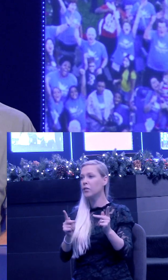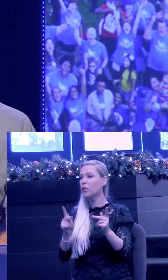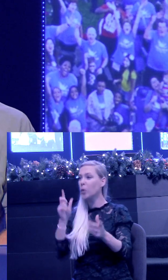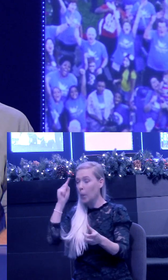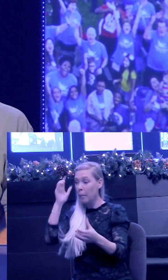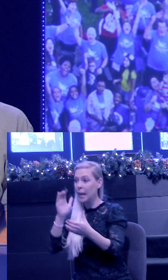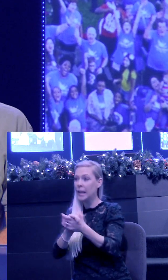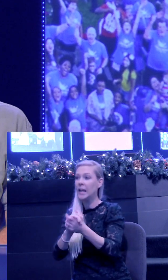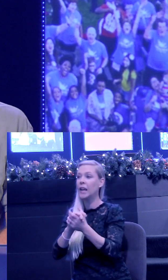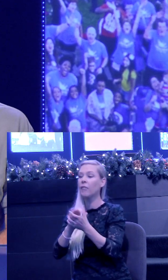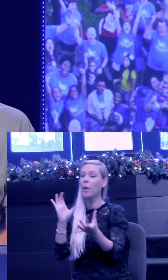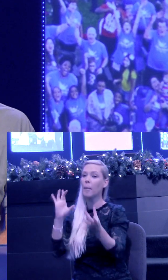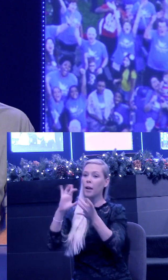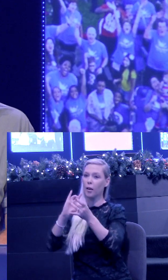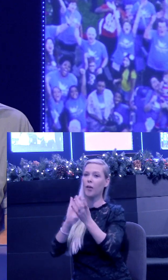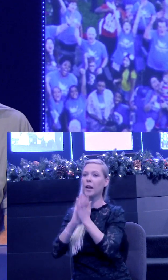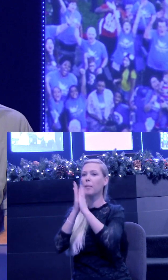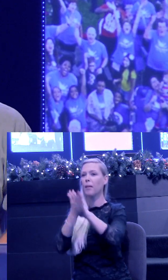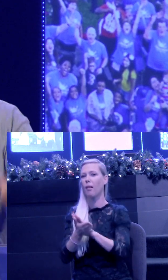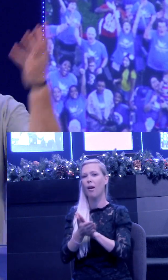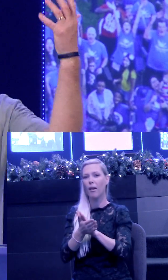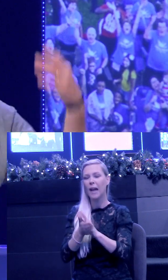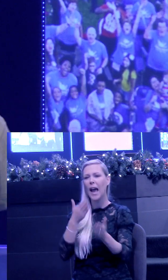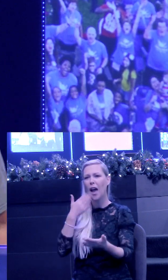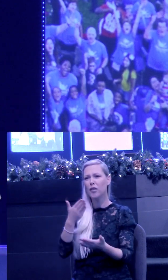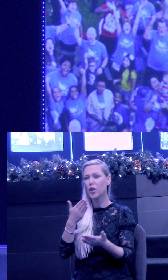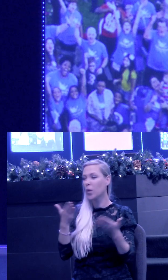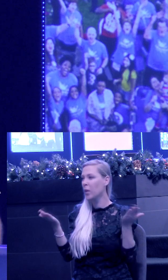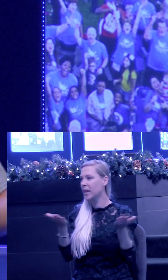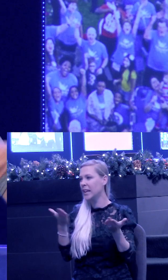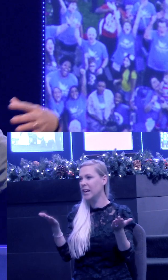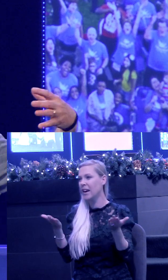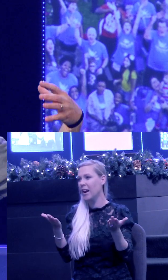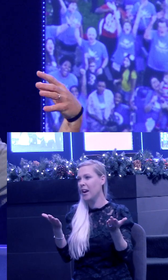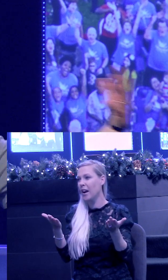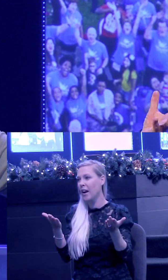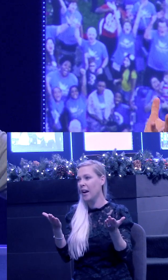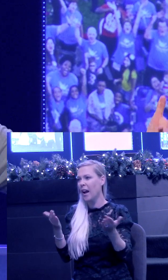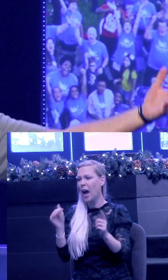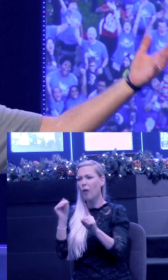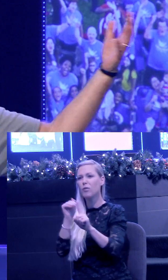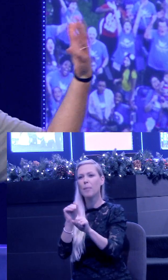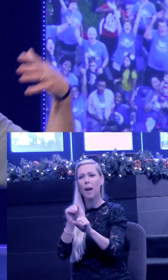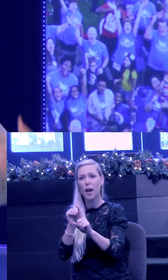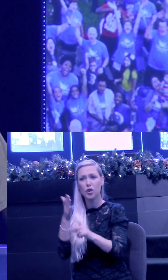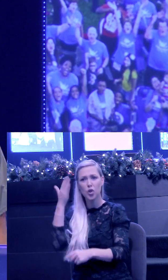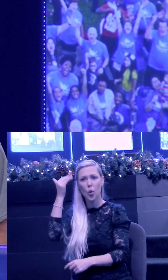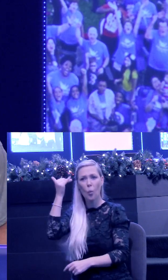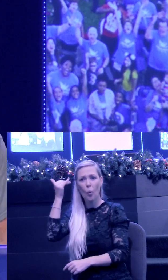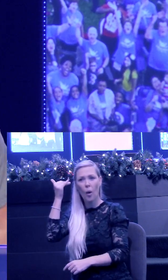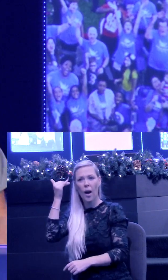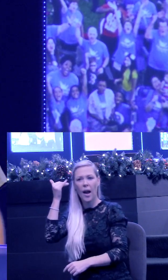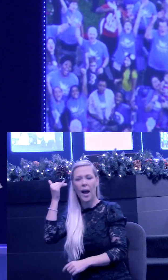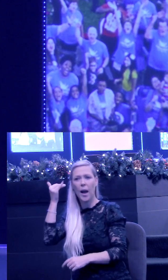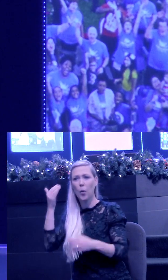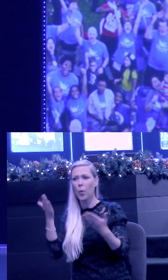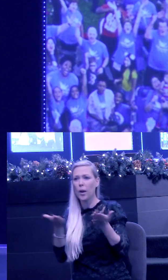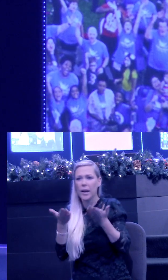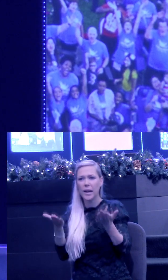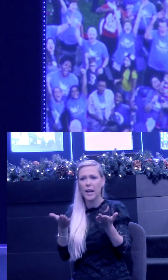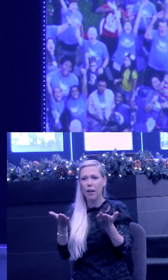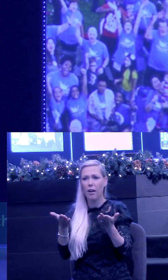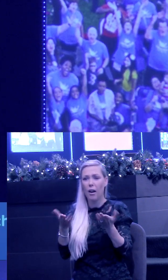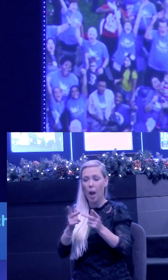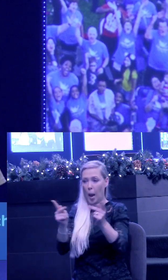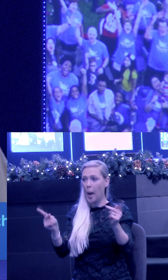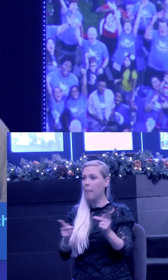belong and become has become a good one for us. So I just want to quickly remind you about why we exist and what we're striving to do. We want to be a place to